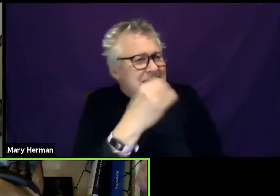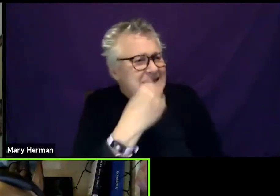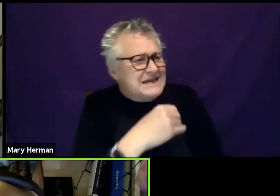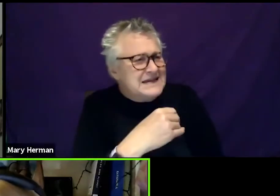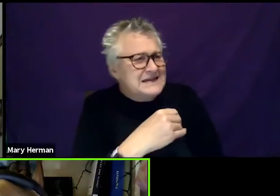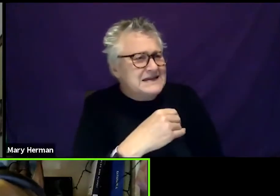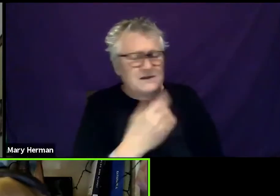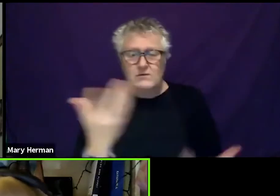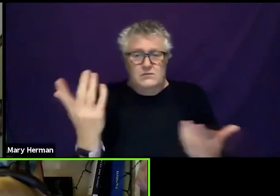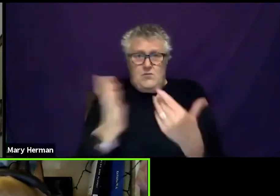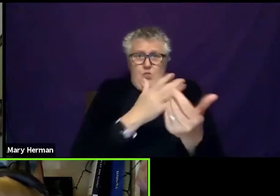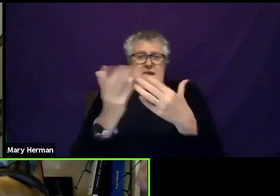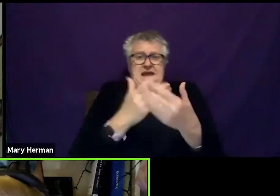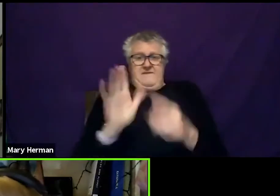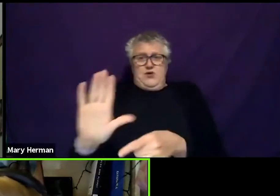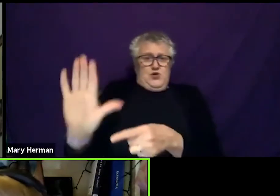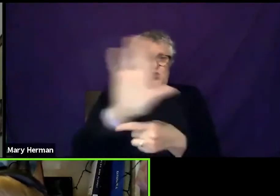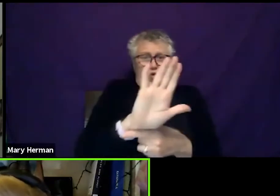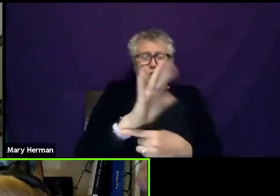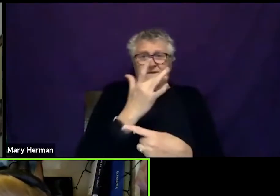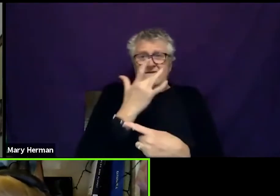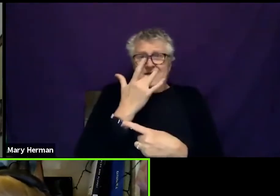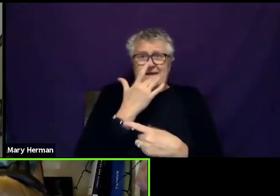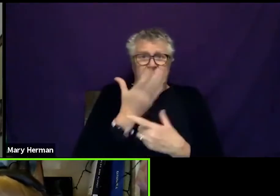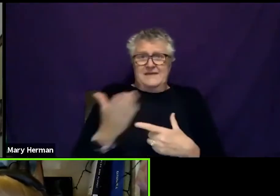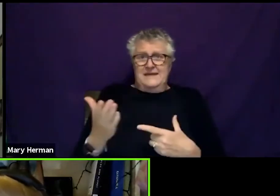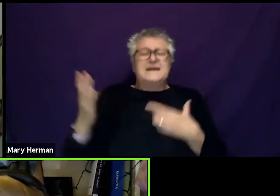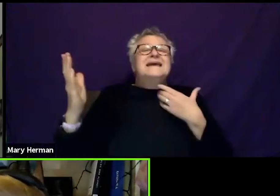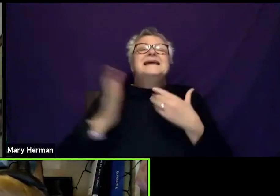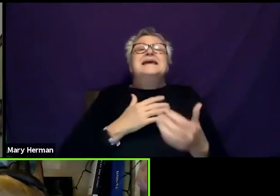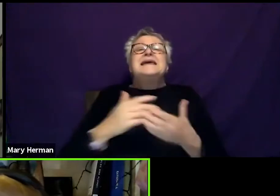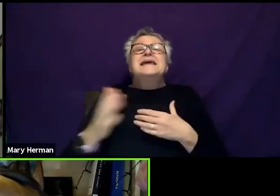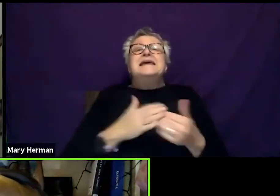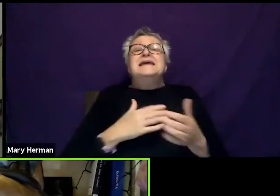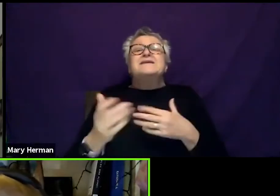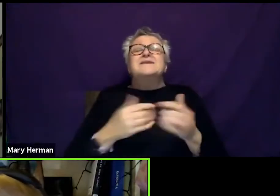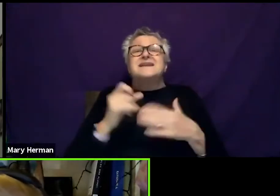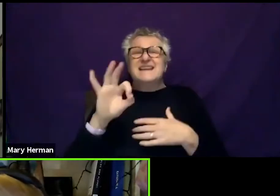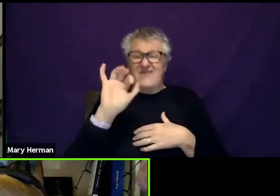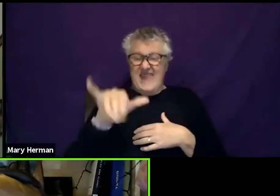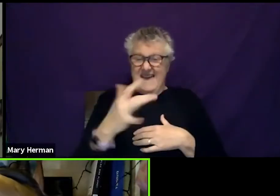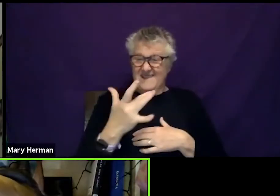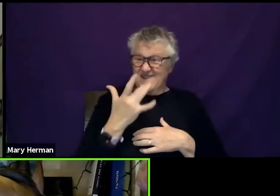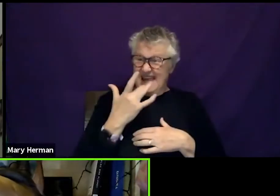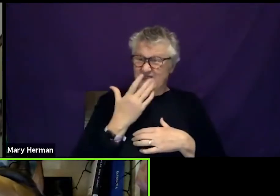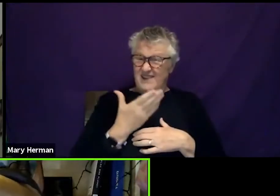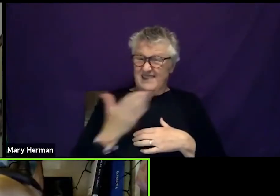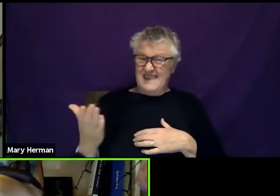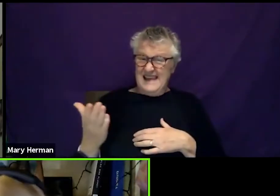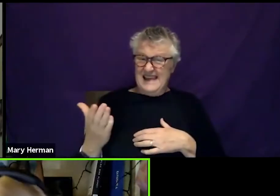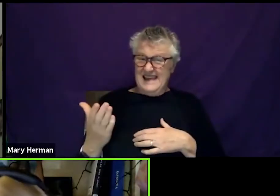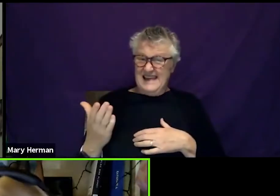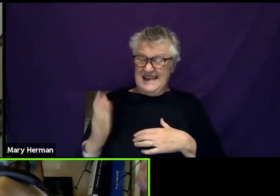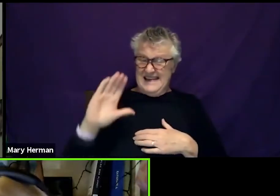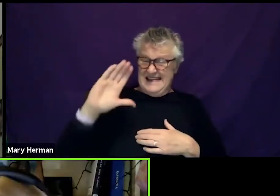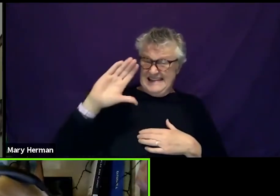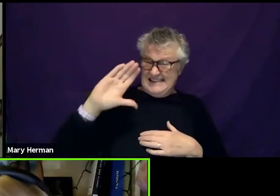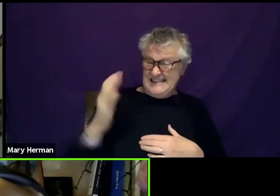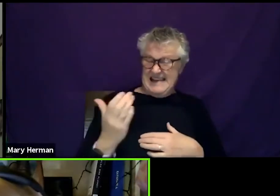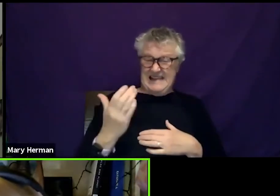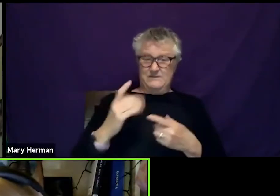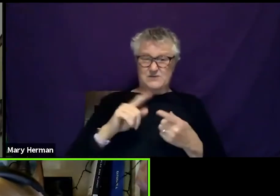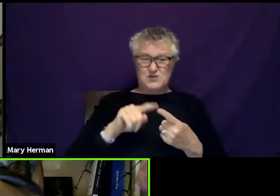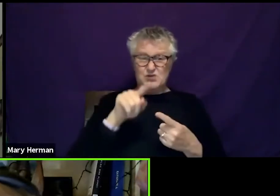favorite thing is, even if that favorite thing looks to you impossible